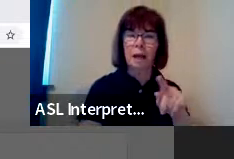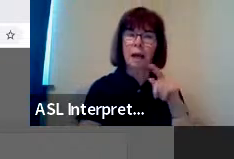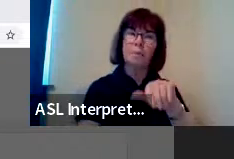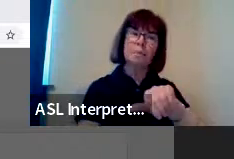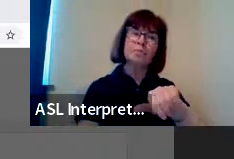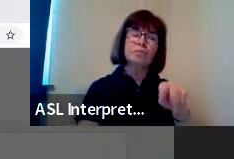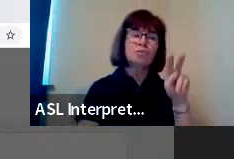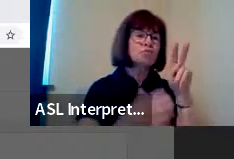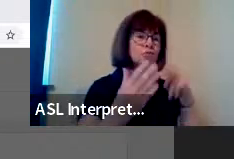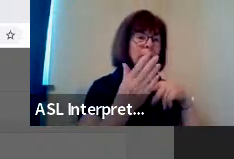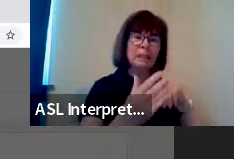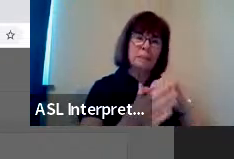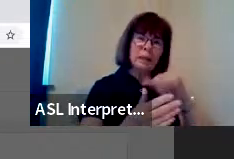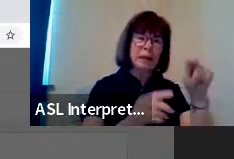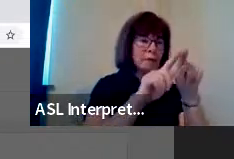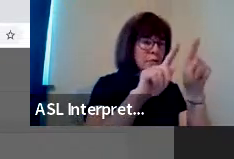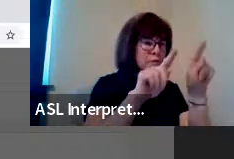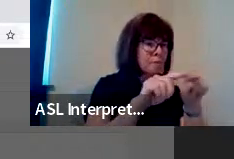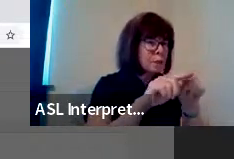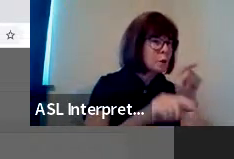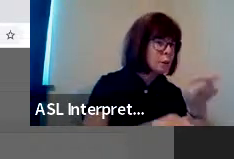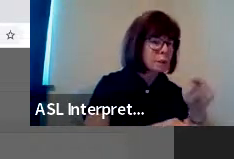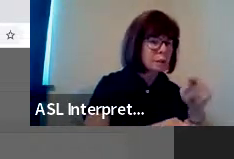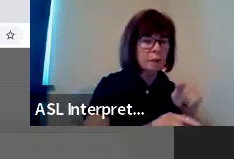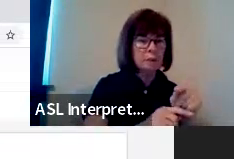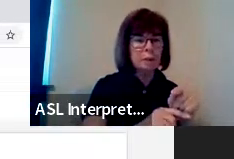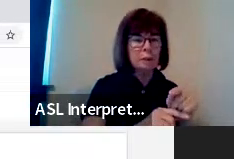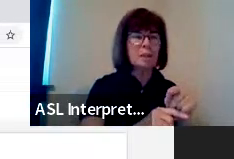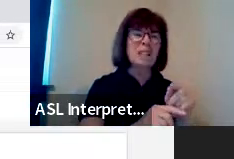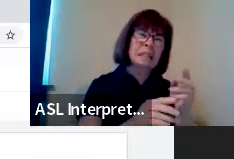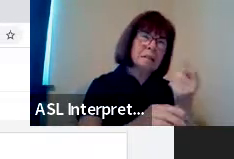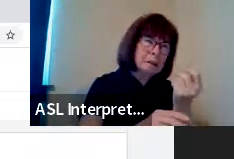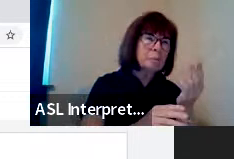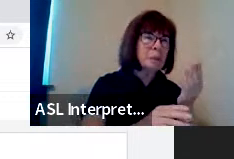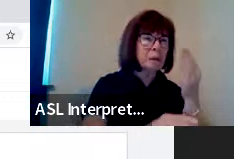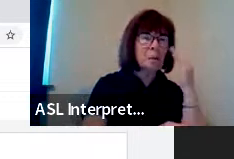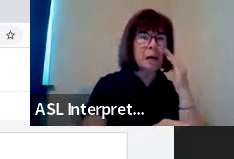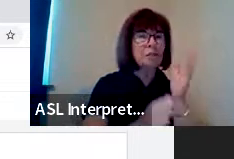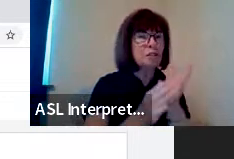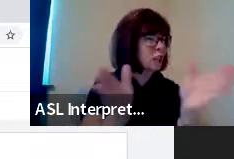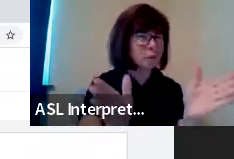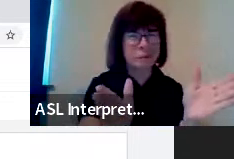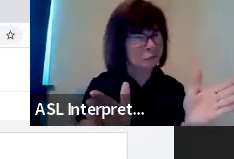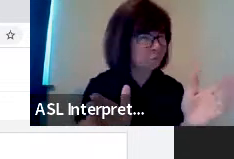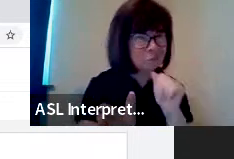here as well. Marginally aware, not generally.